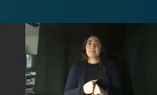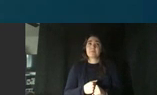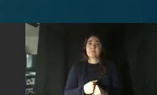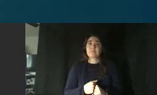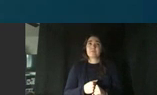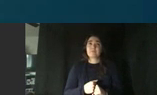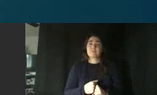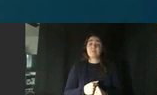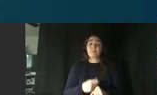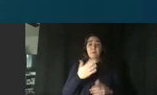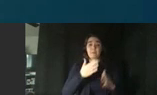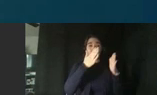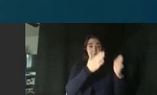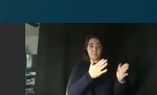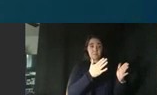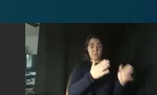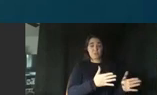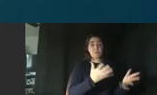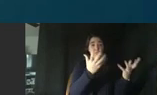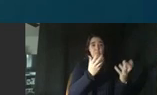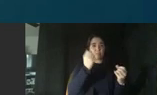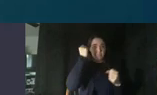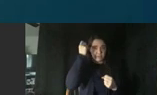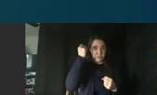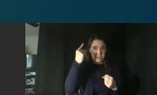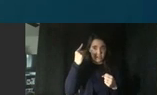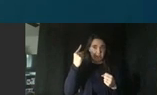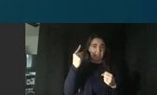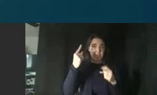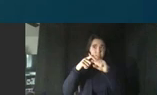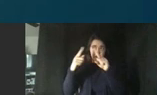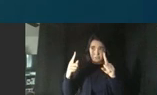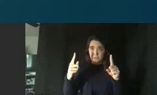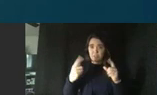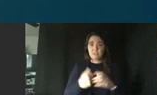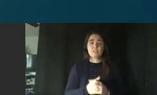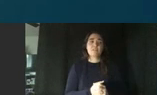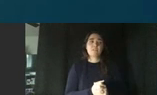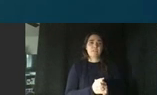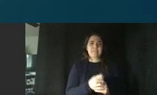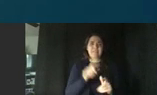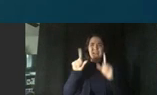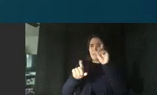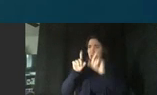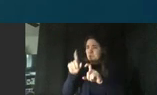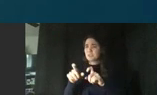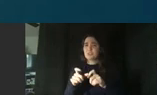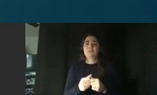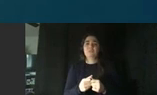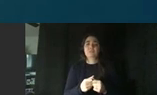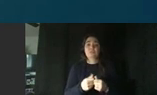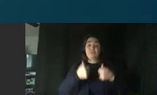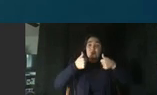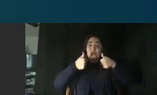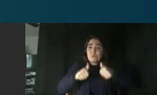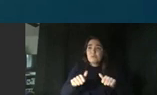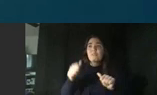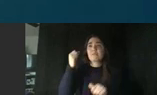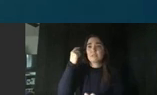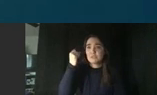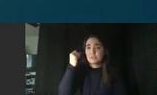wants to understand, starts to understand, asks questions, takes the effort to try to